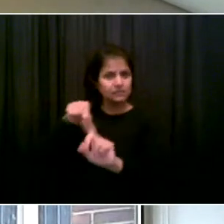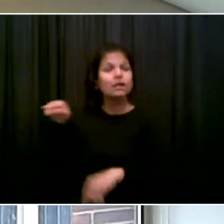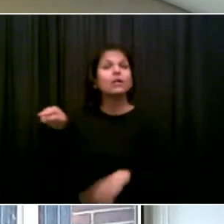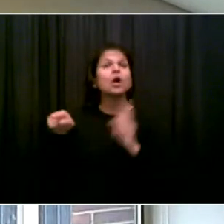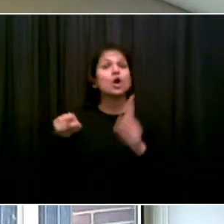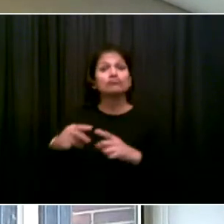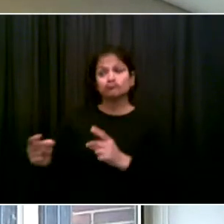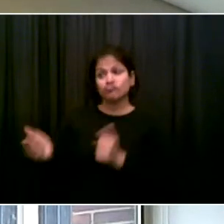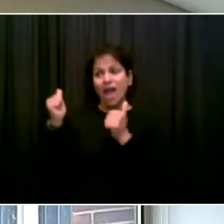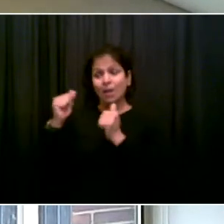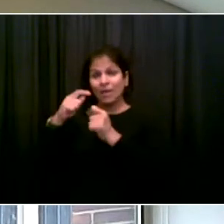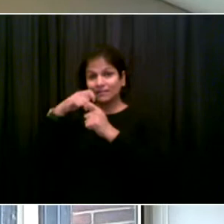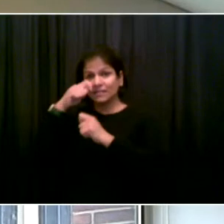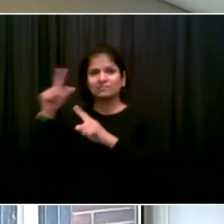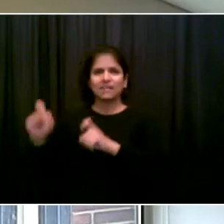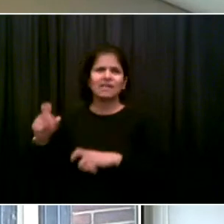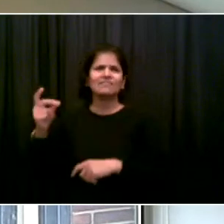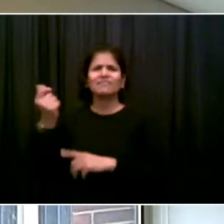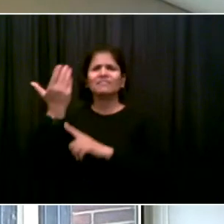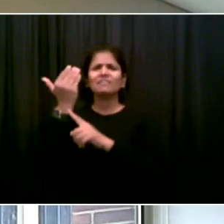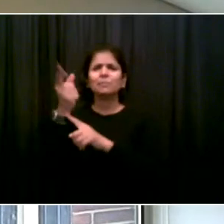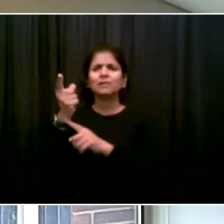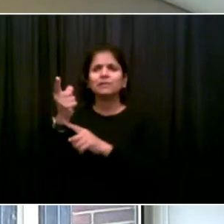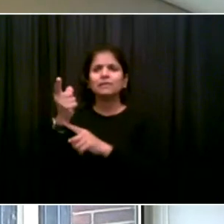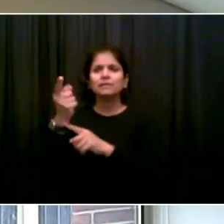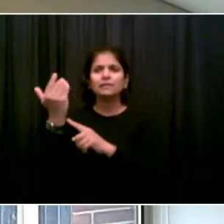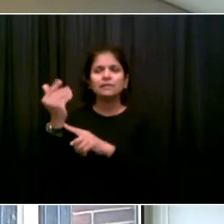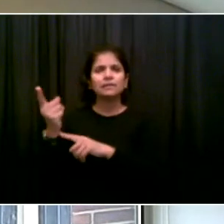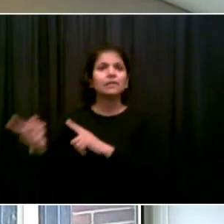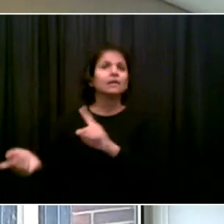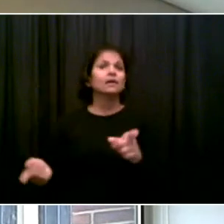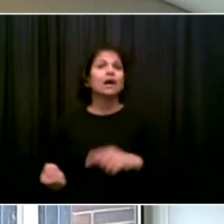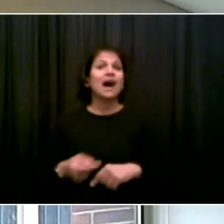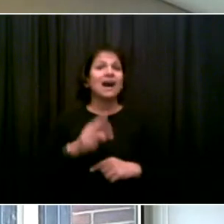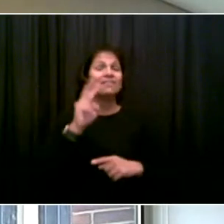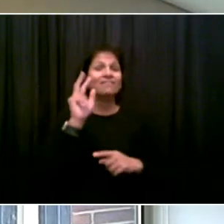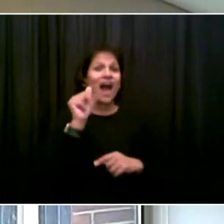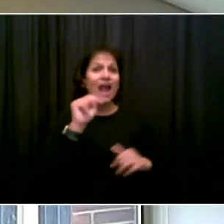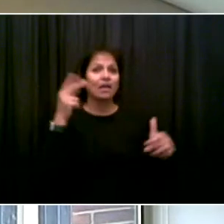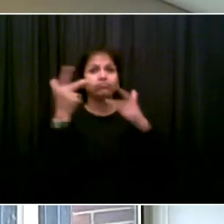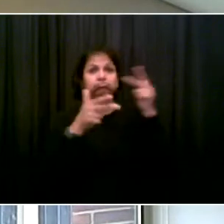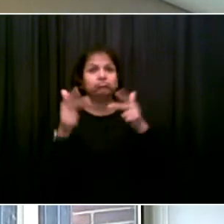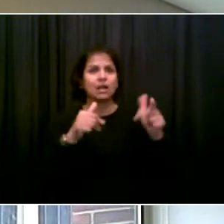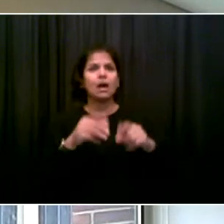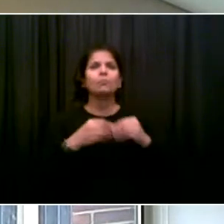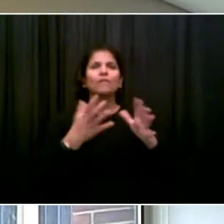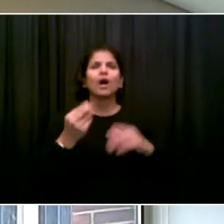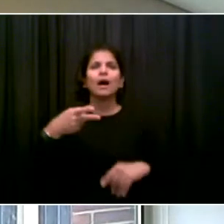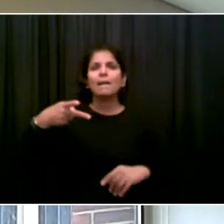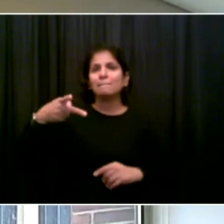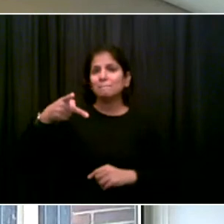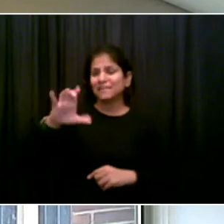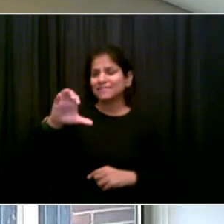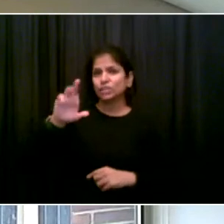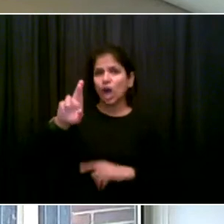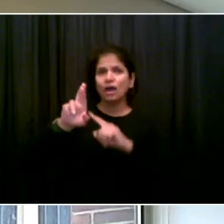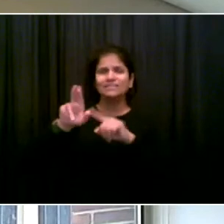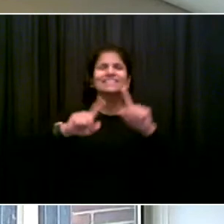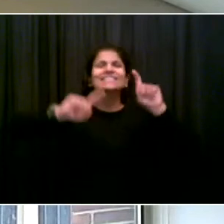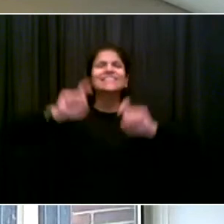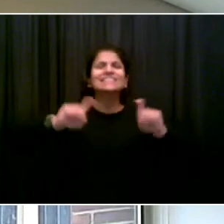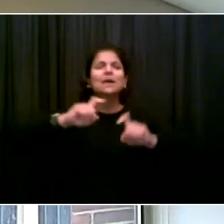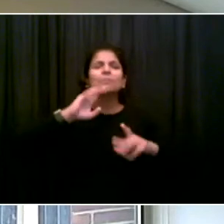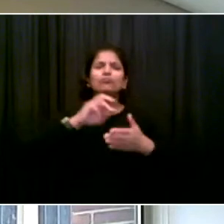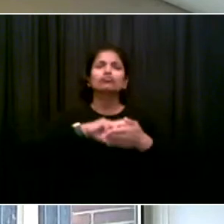will always offer the PCR test with the median turnaround time of 1 day, rapid tests with a turnaround time of 15 minutes, and